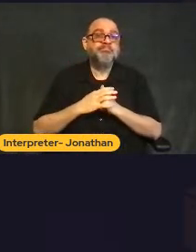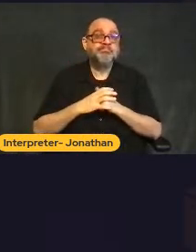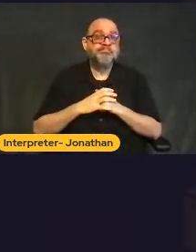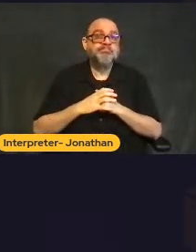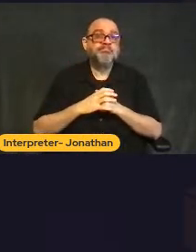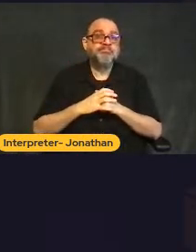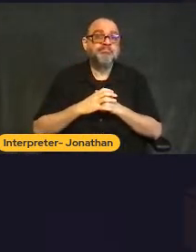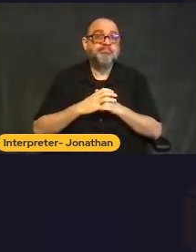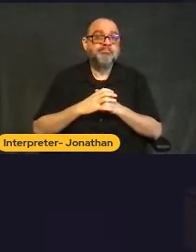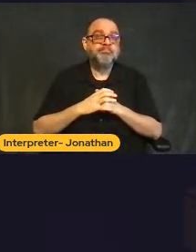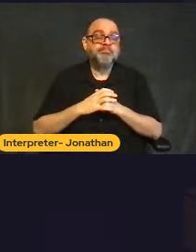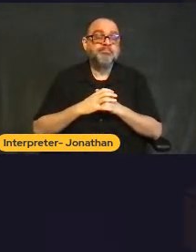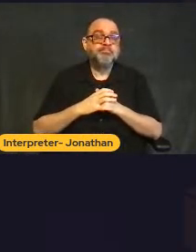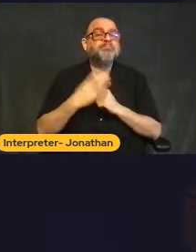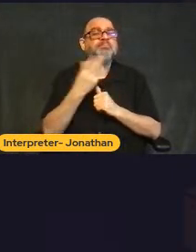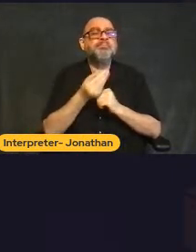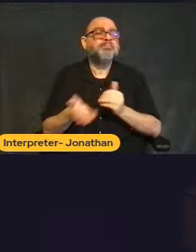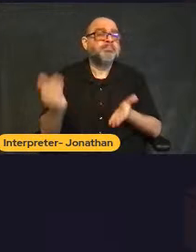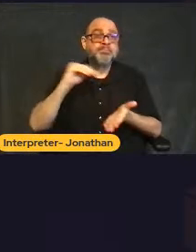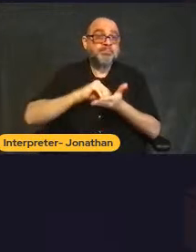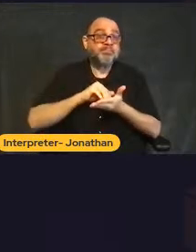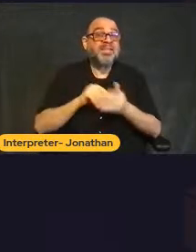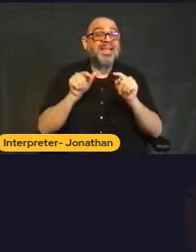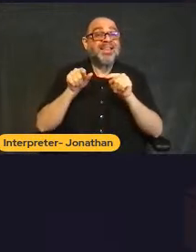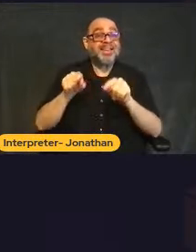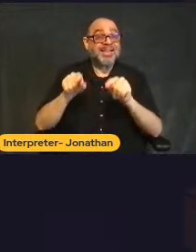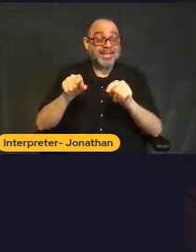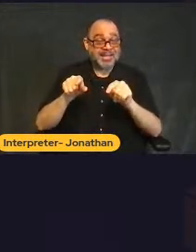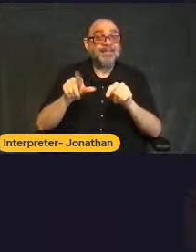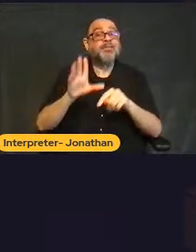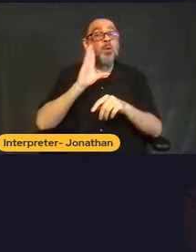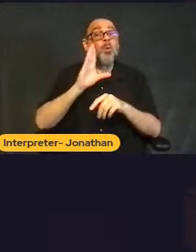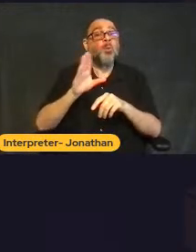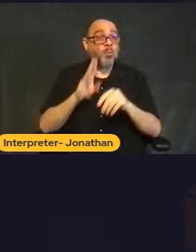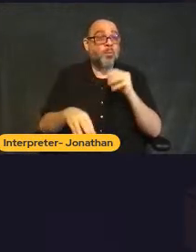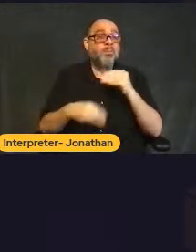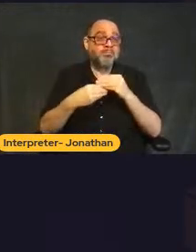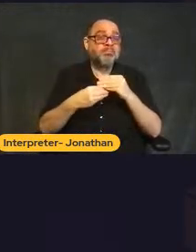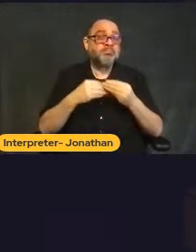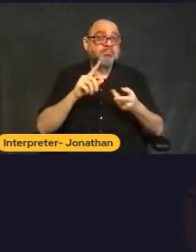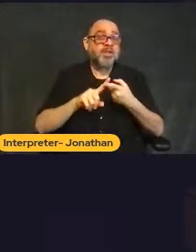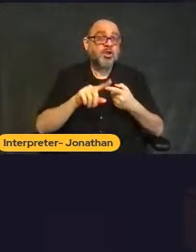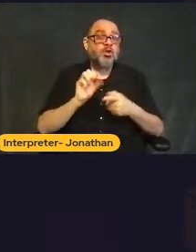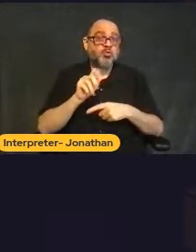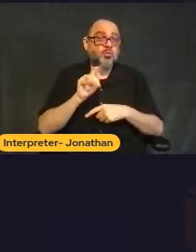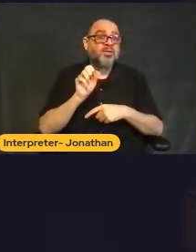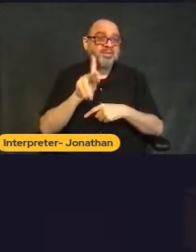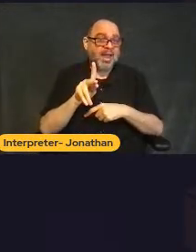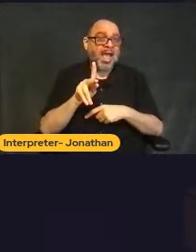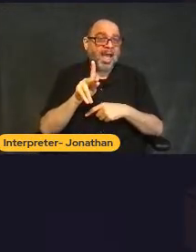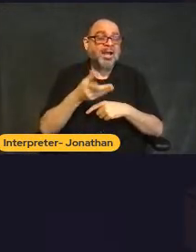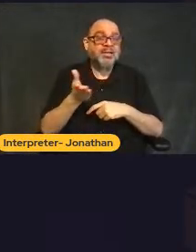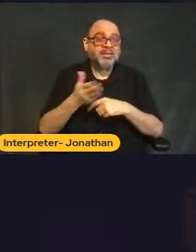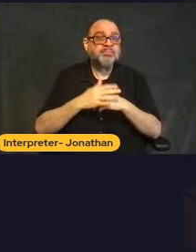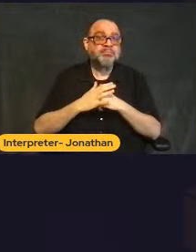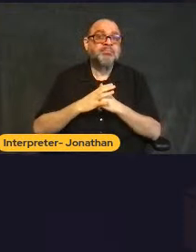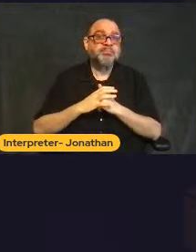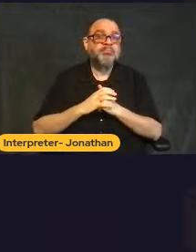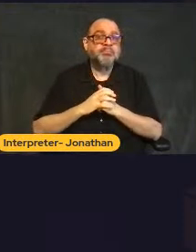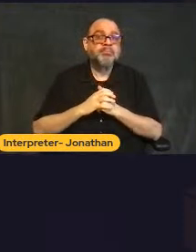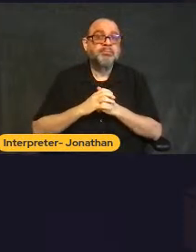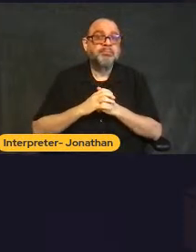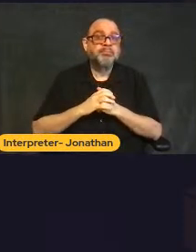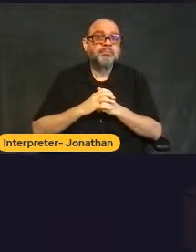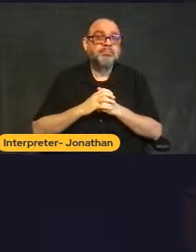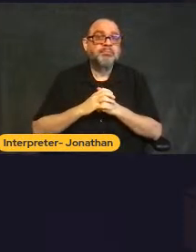And again, this will be added to the stack. So we're calling this, and we'll give